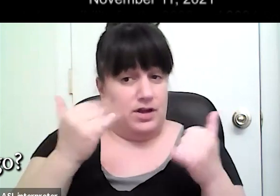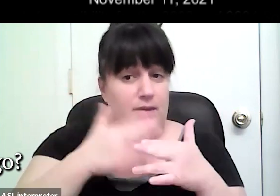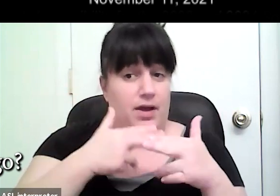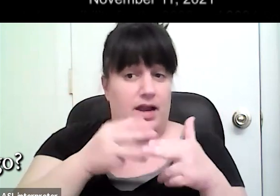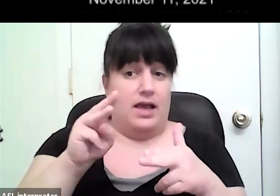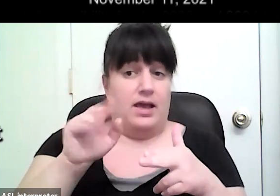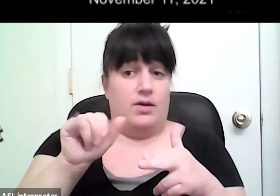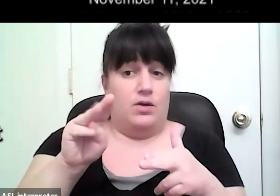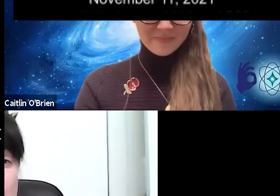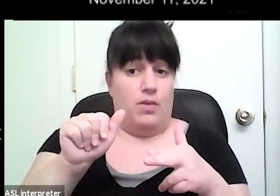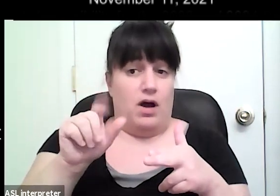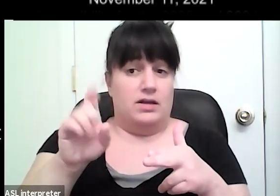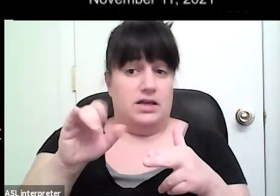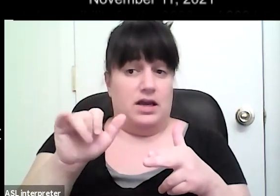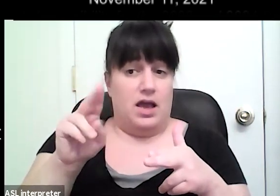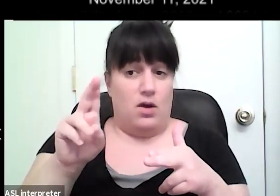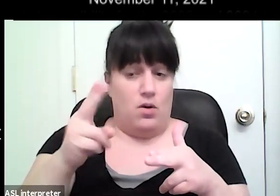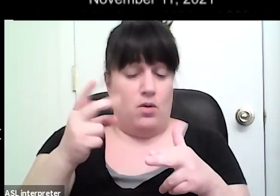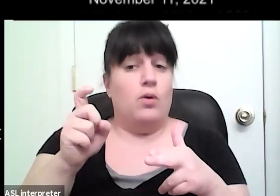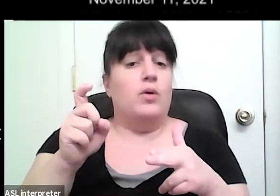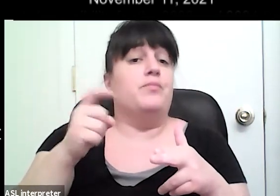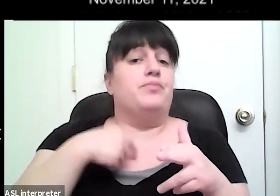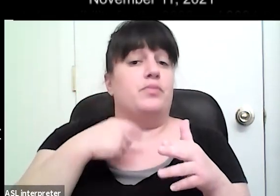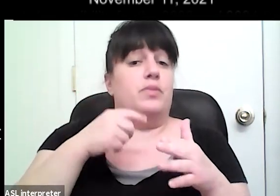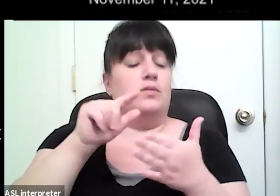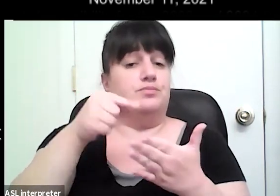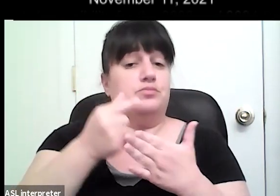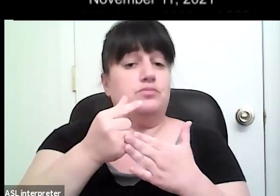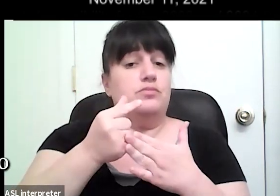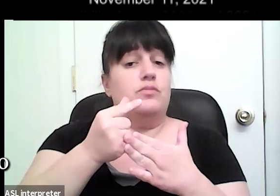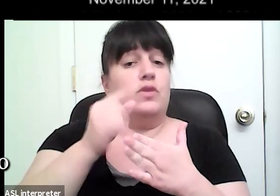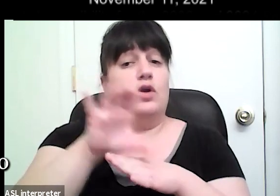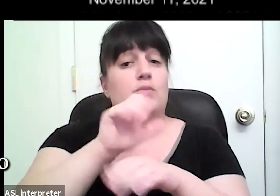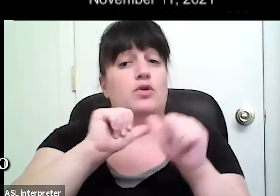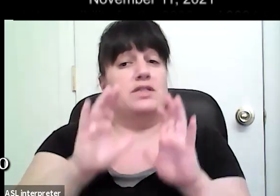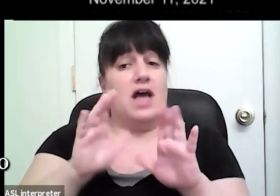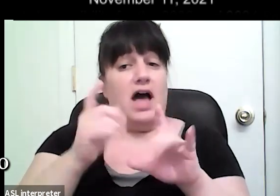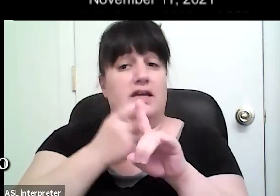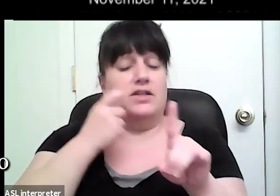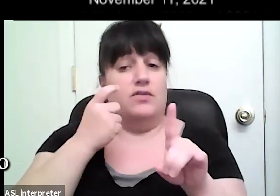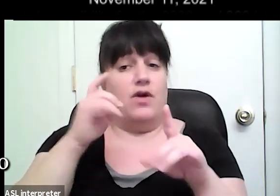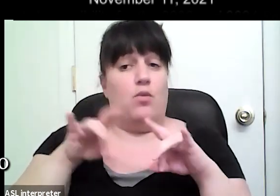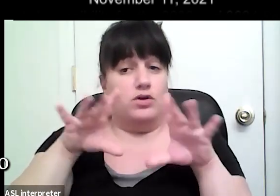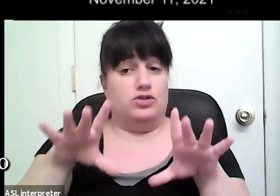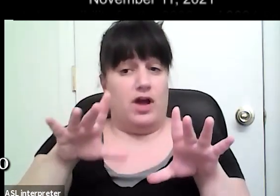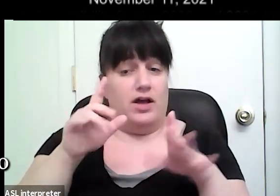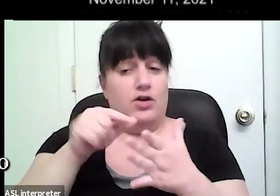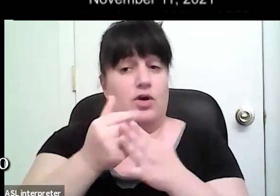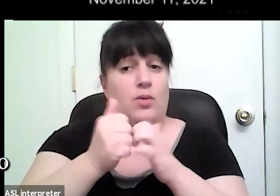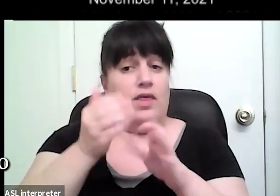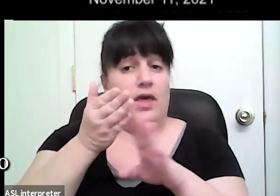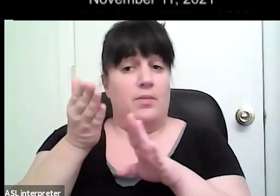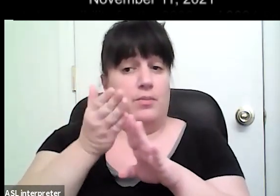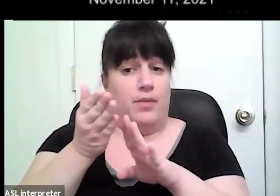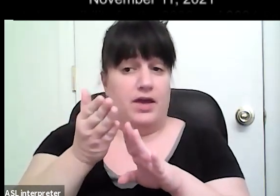Antoine Decaux. I'm a graduate computer scientist from Australia, and I recently graduated with a major in machine